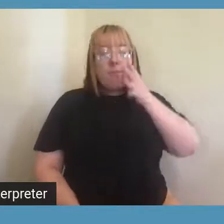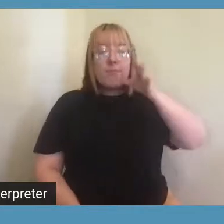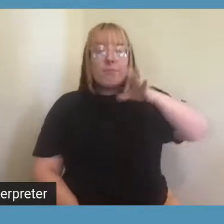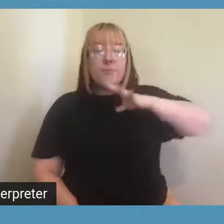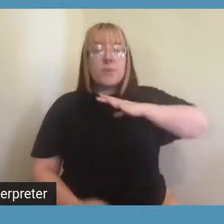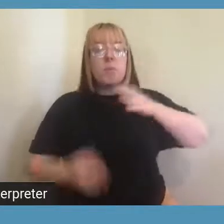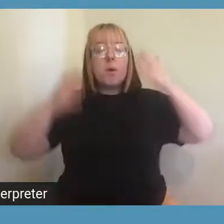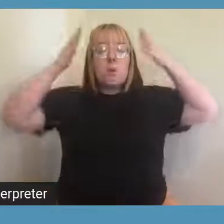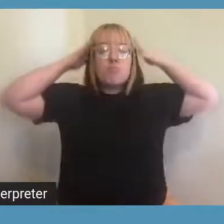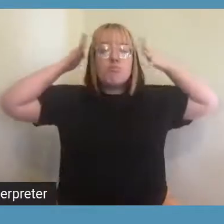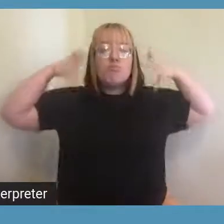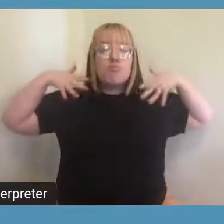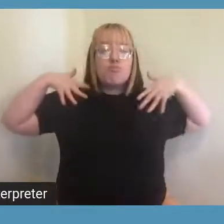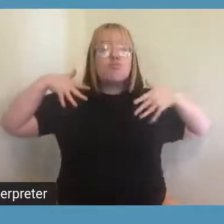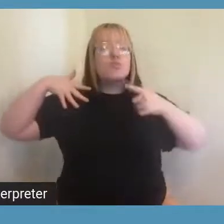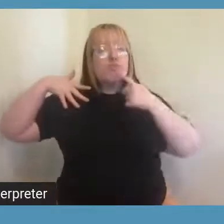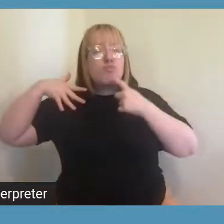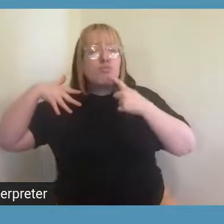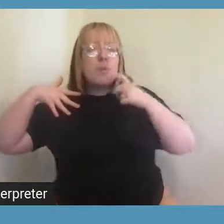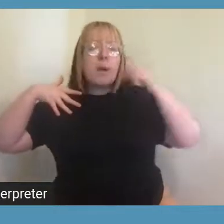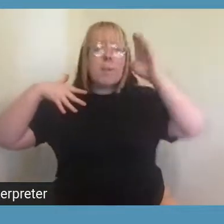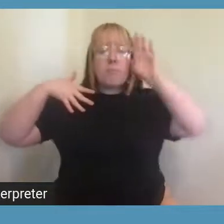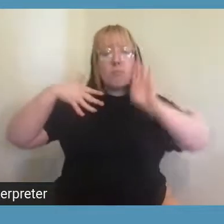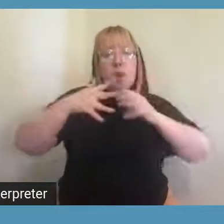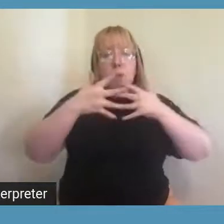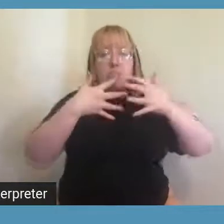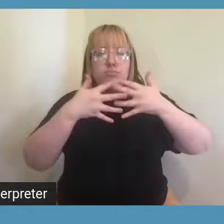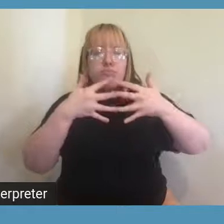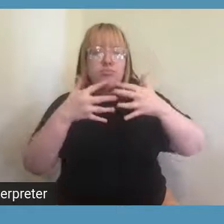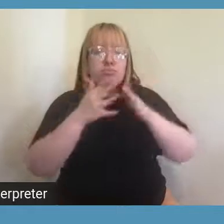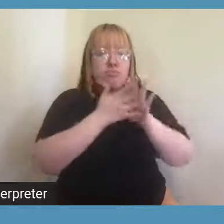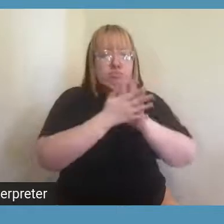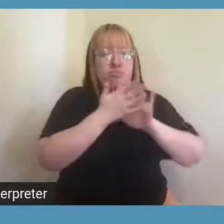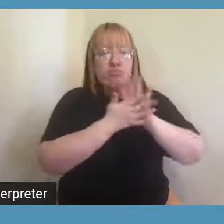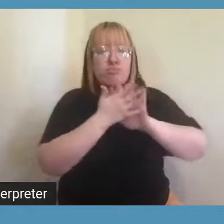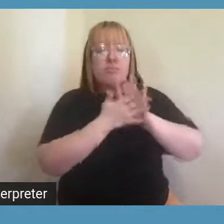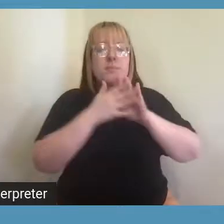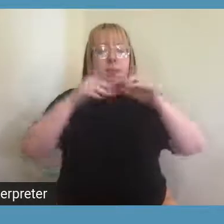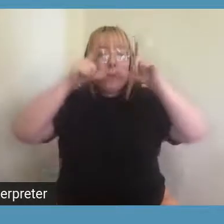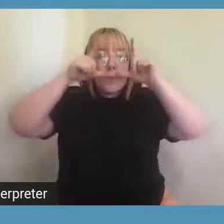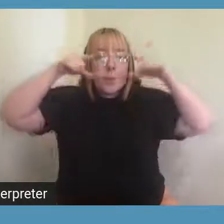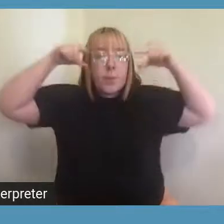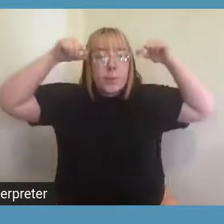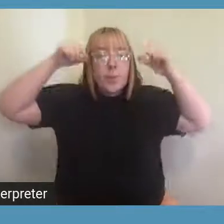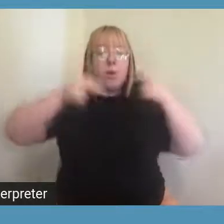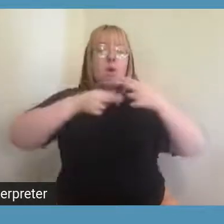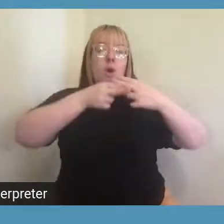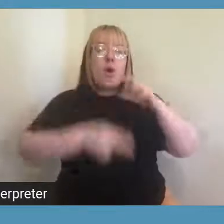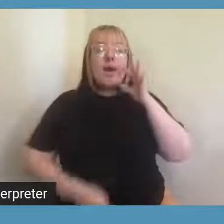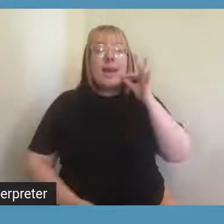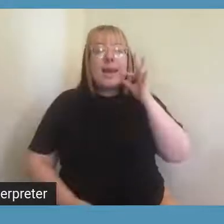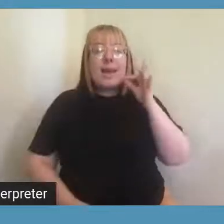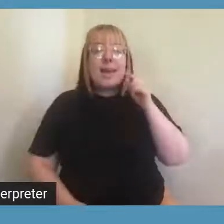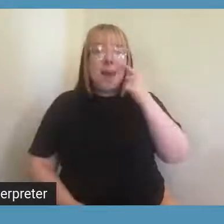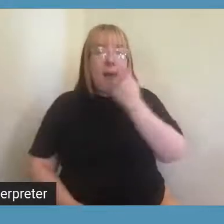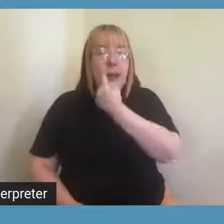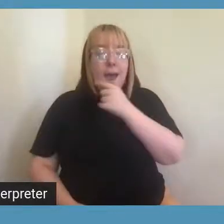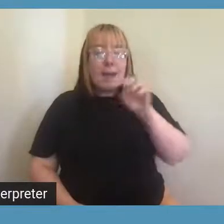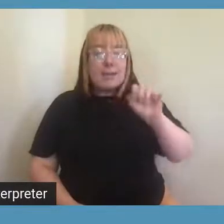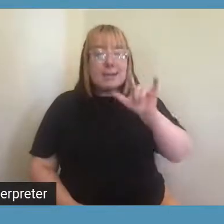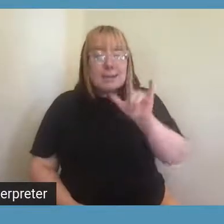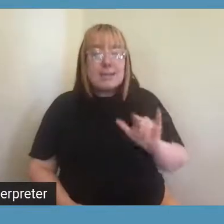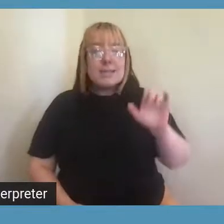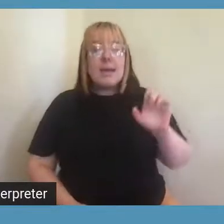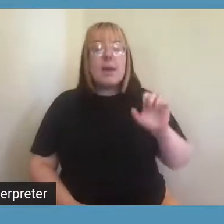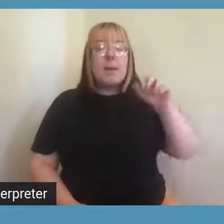hair. I'm wearing black-rimmed glasses that are often referred to as cat eye style. And today I'm wearing a long-sleeve paisley